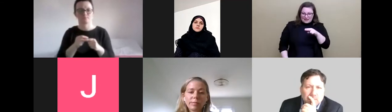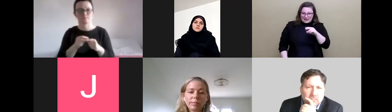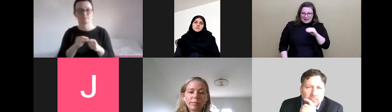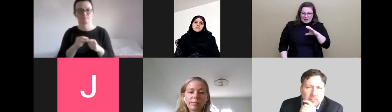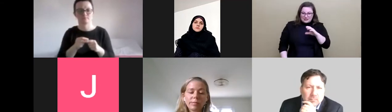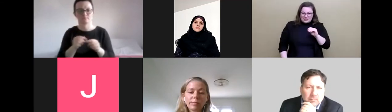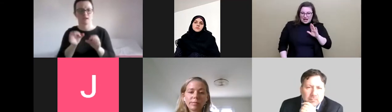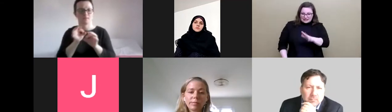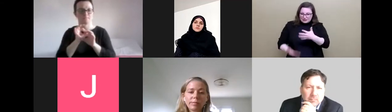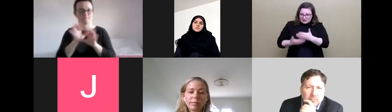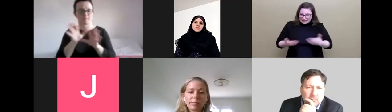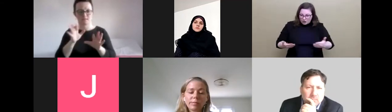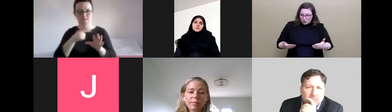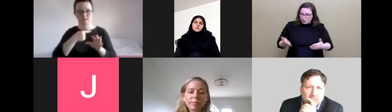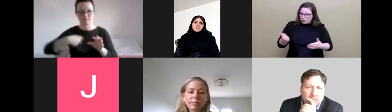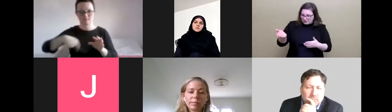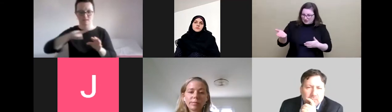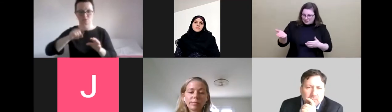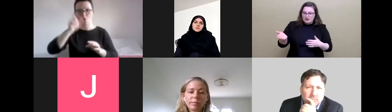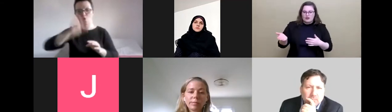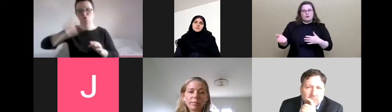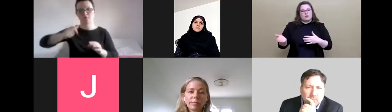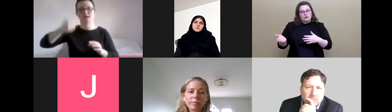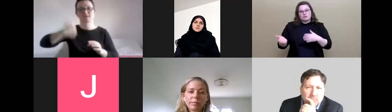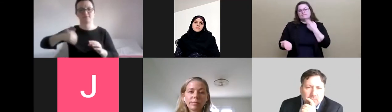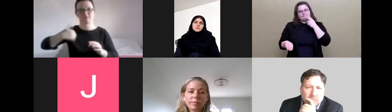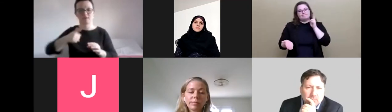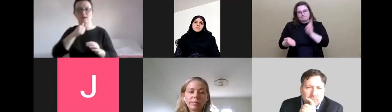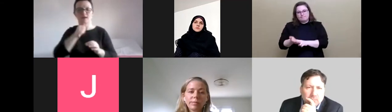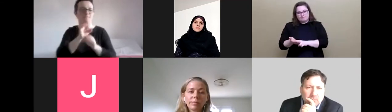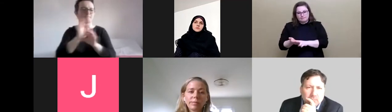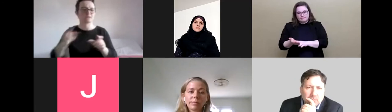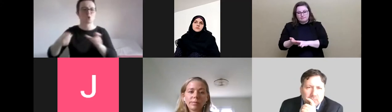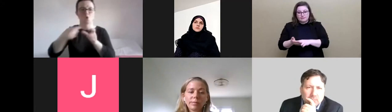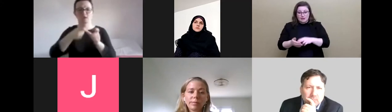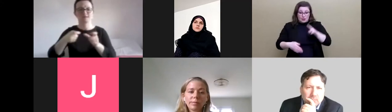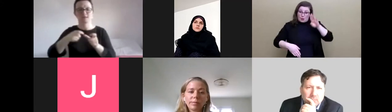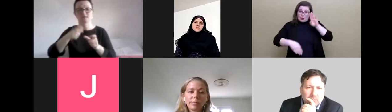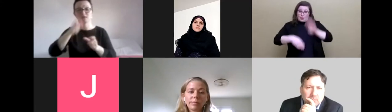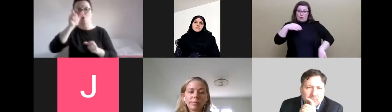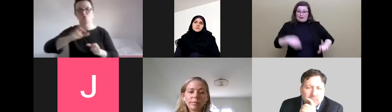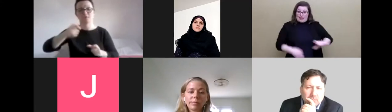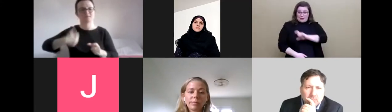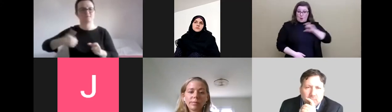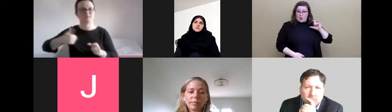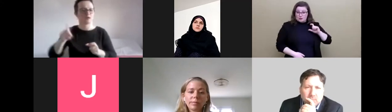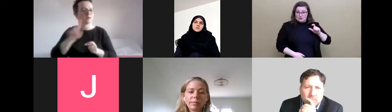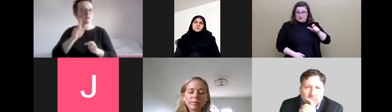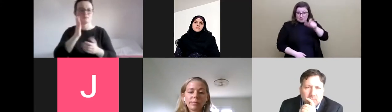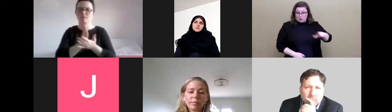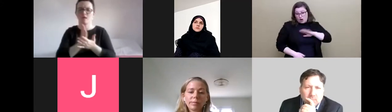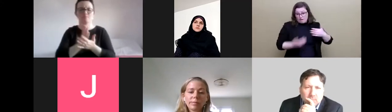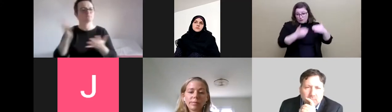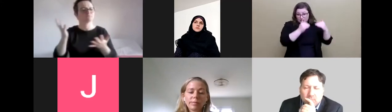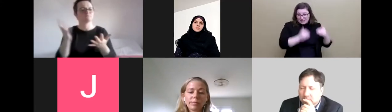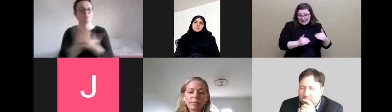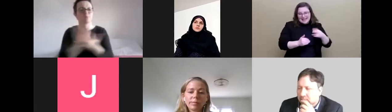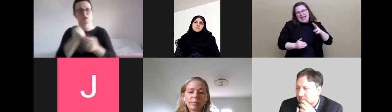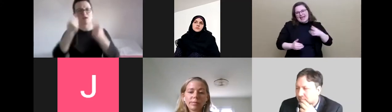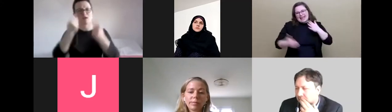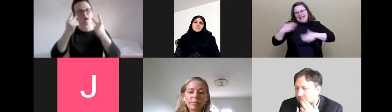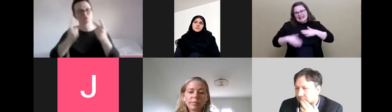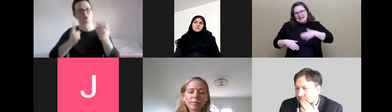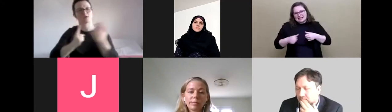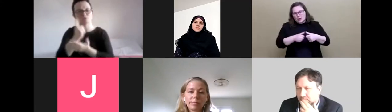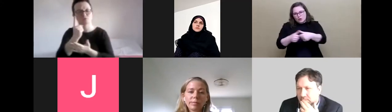It is true that without us, persons with disabilities, and organizations of persons